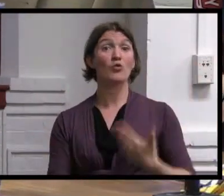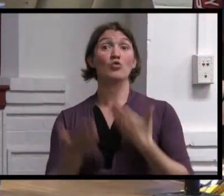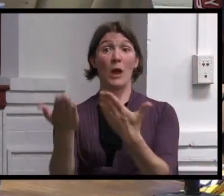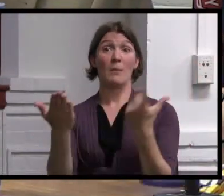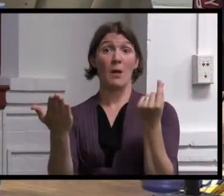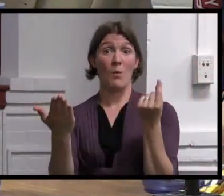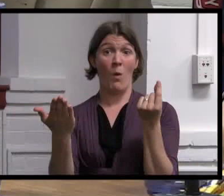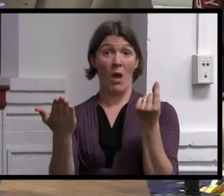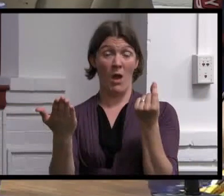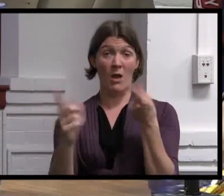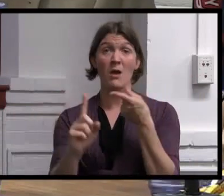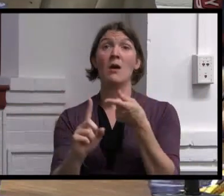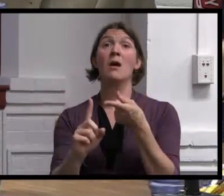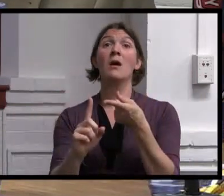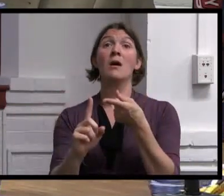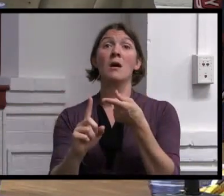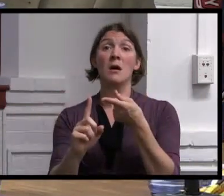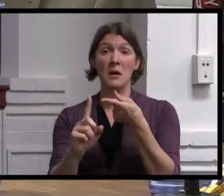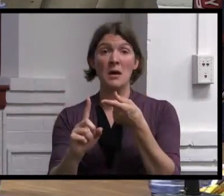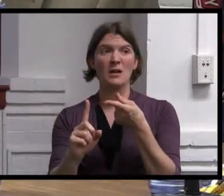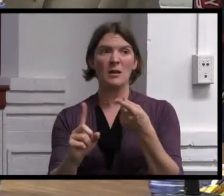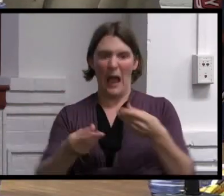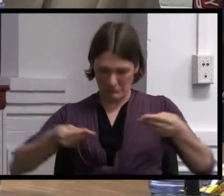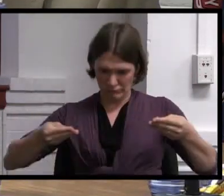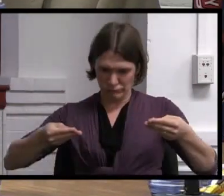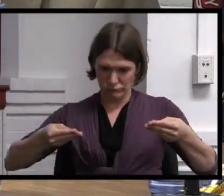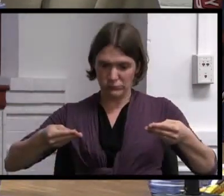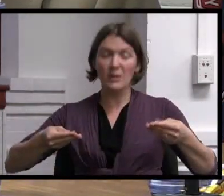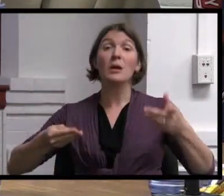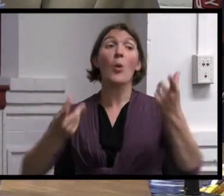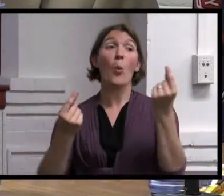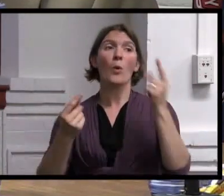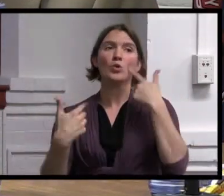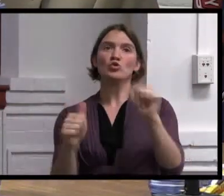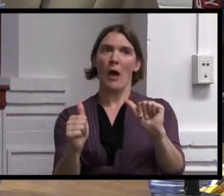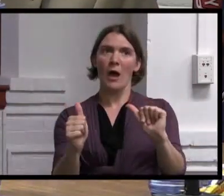Recommended, I don't have the material right in front of me, there were a couple of